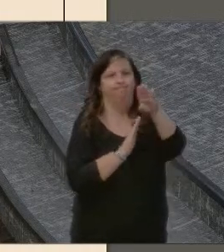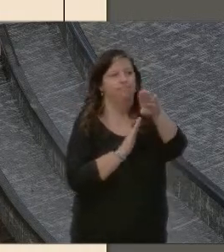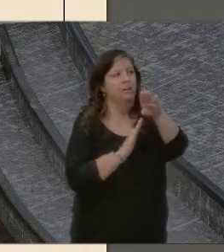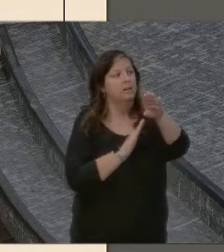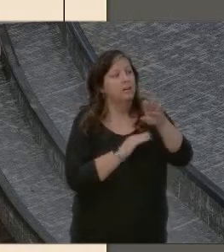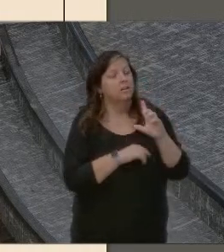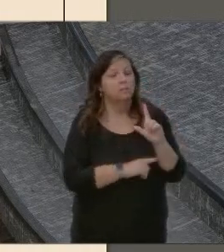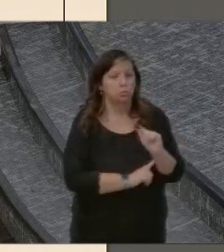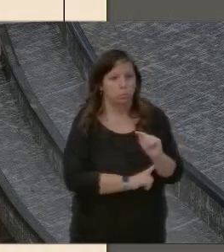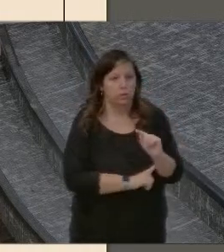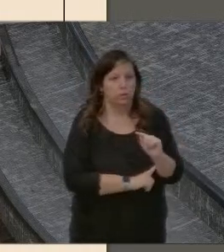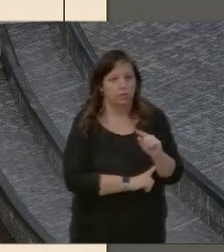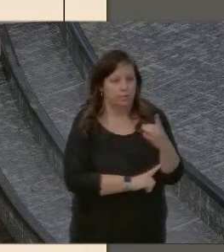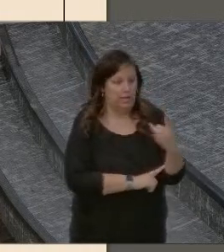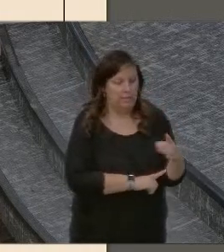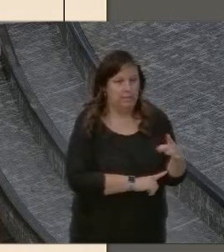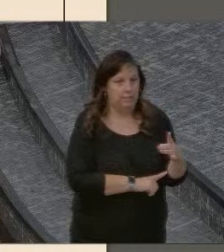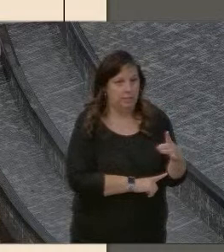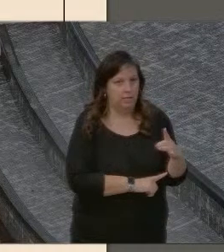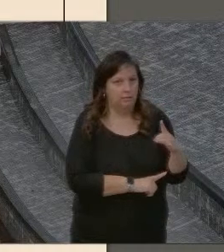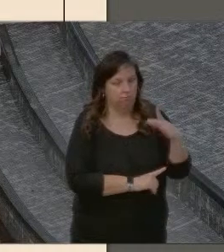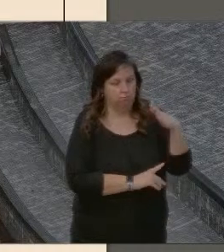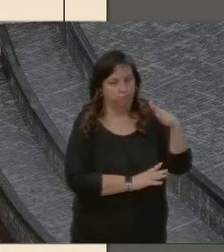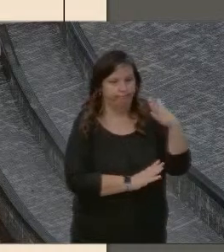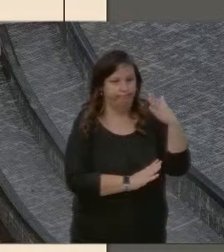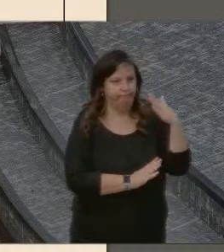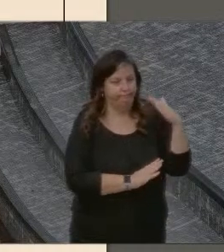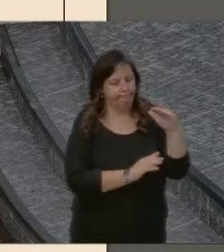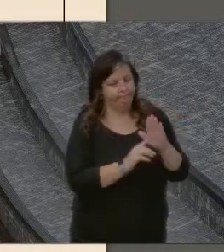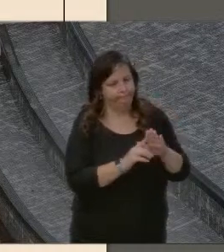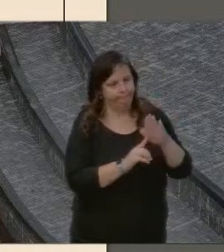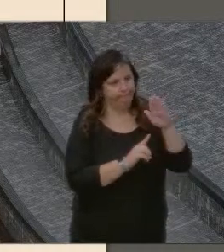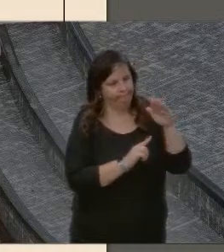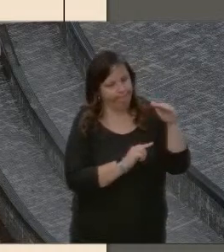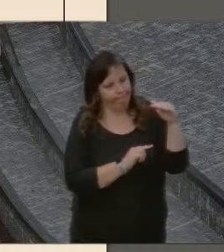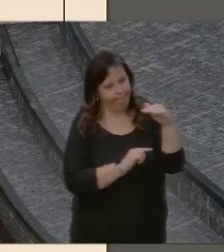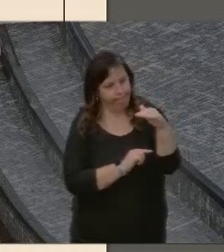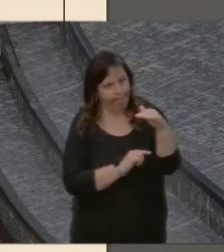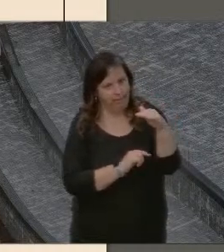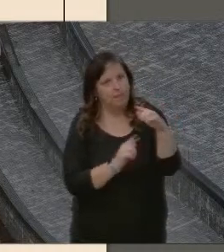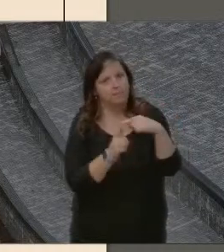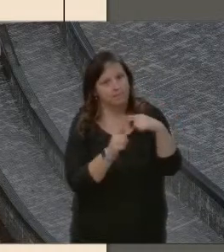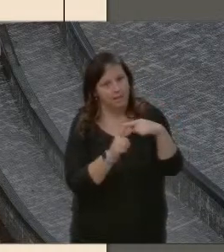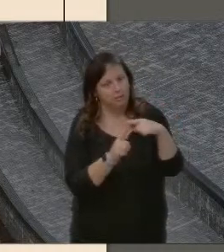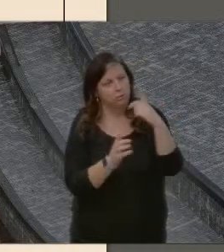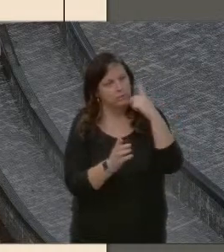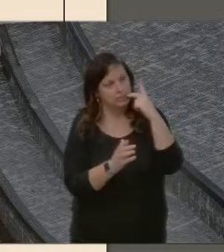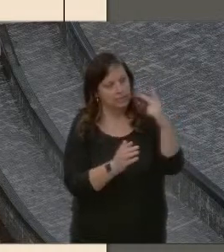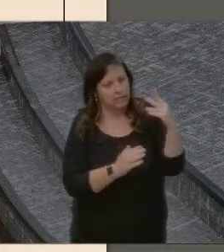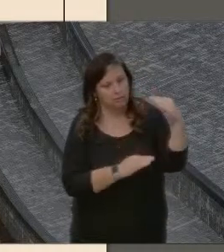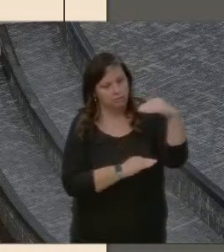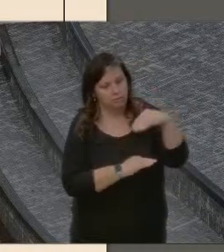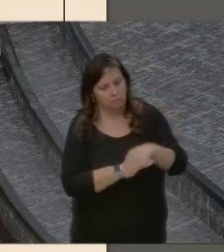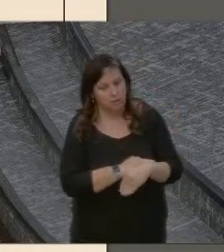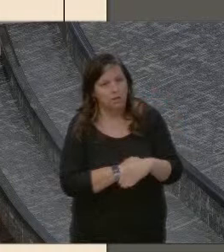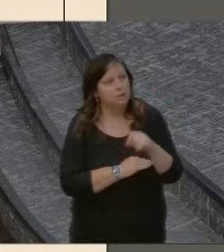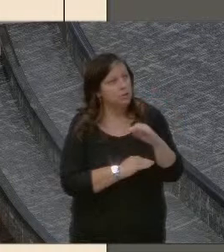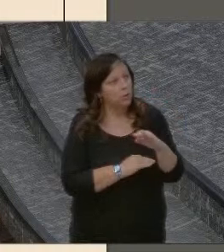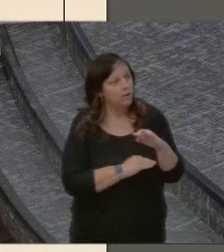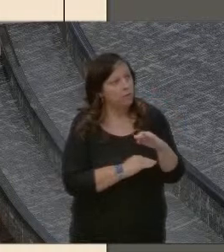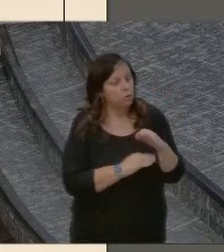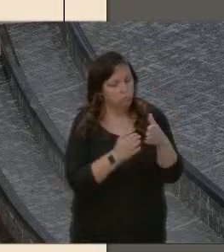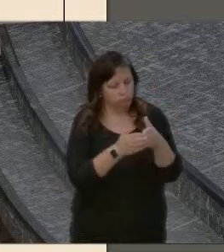in 2018, and since then, there have been a decline. So if we look over the period of